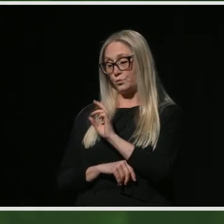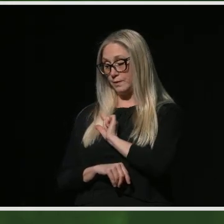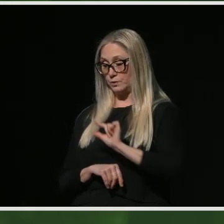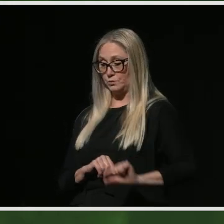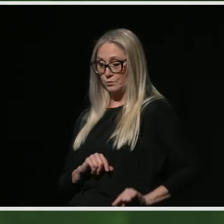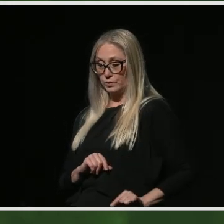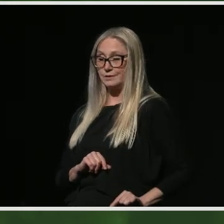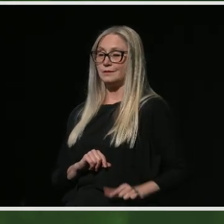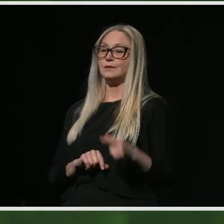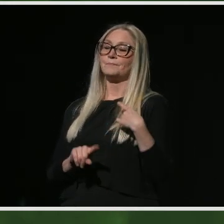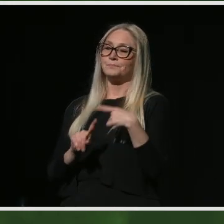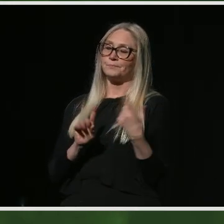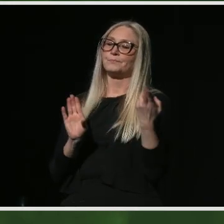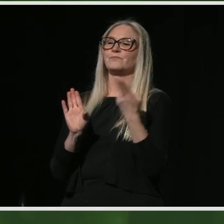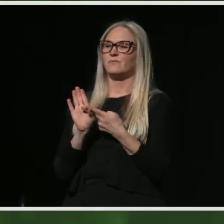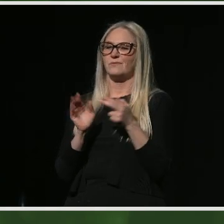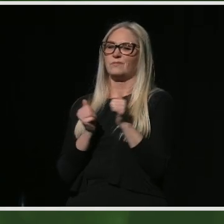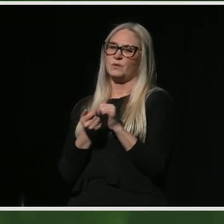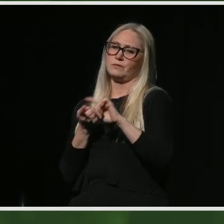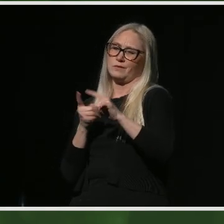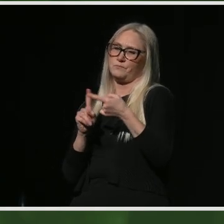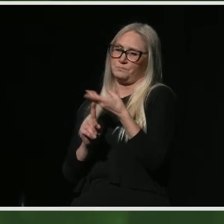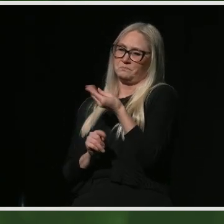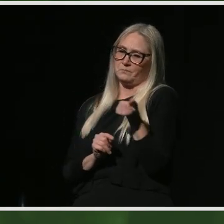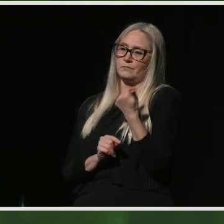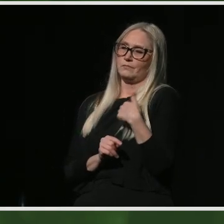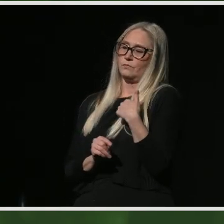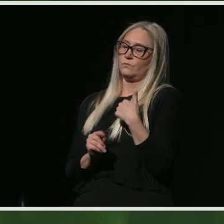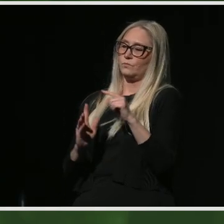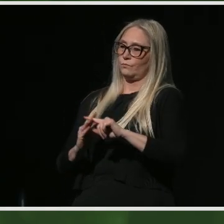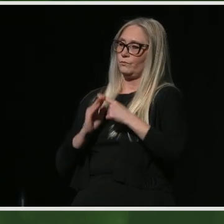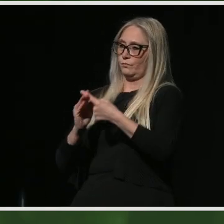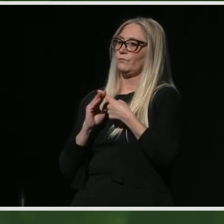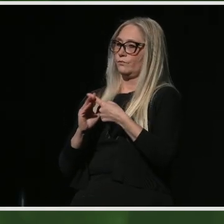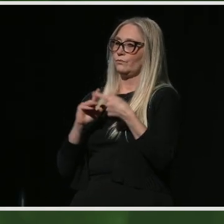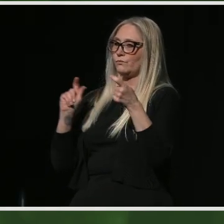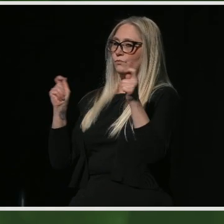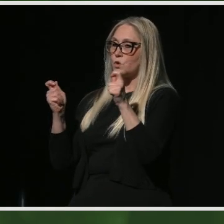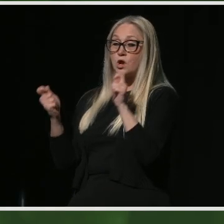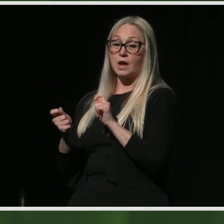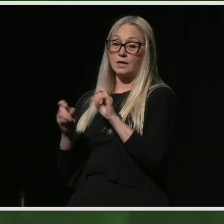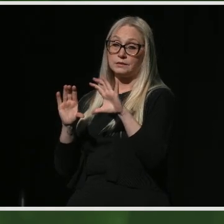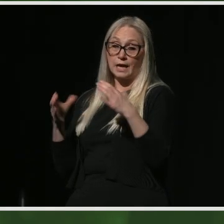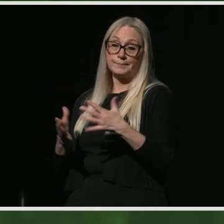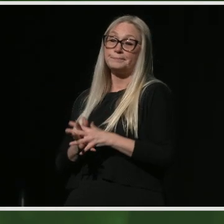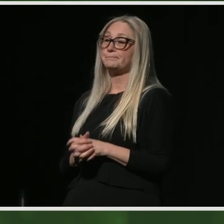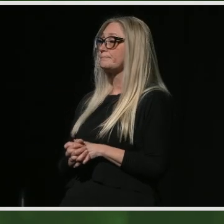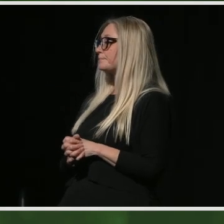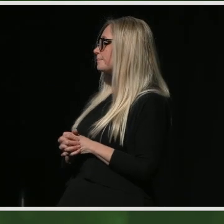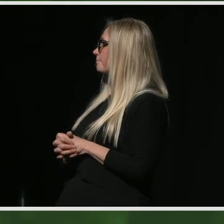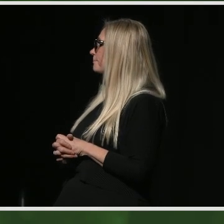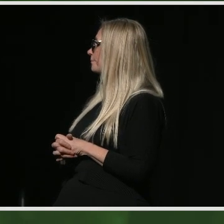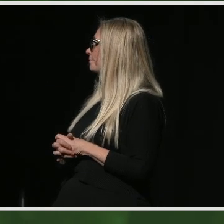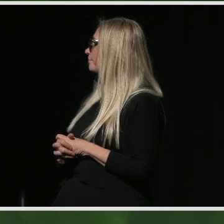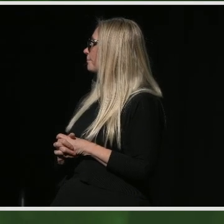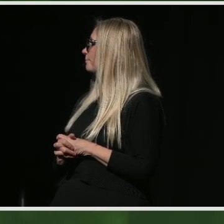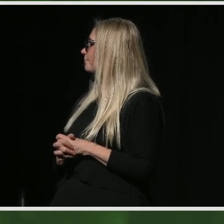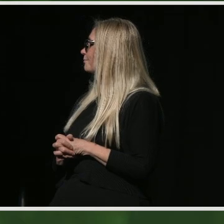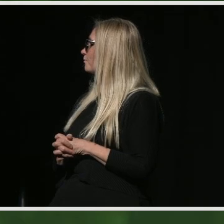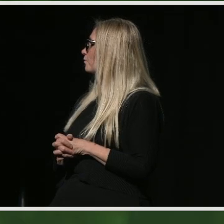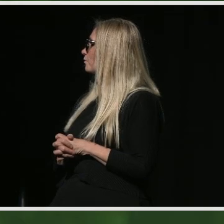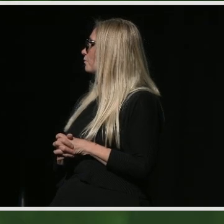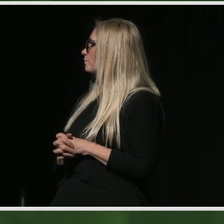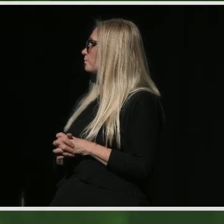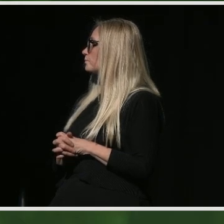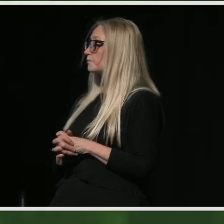with complementary skill sets, set out to shake up this 75-year-old category. At its core,